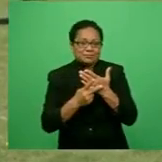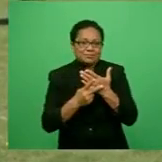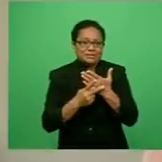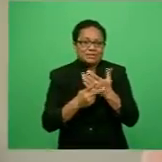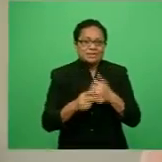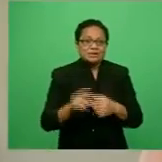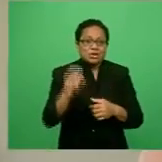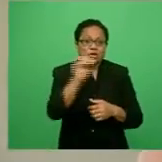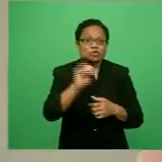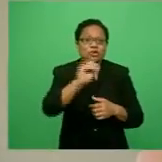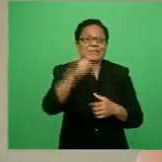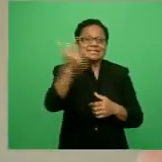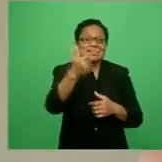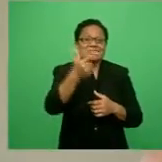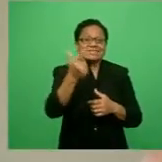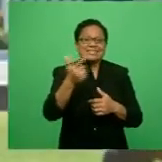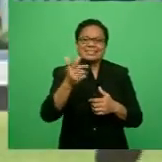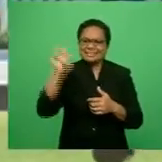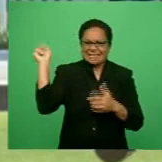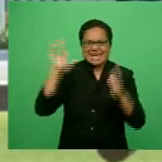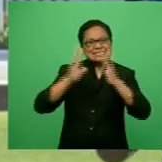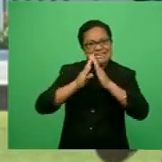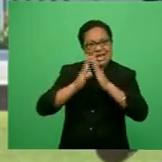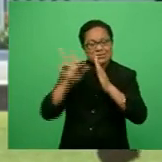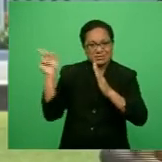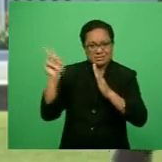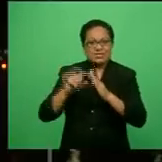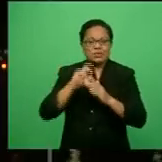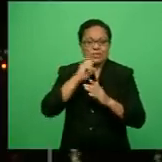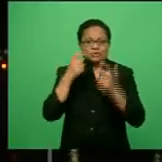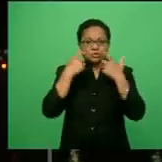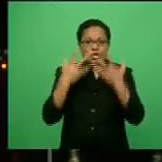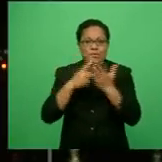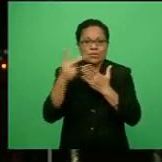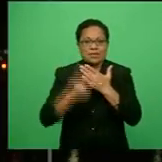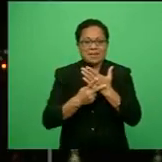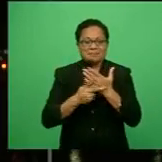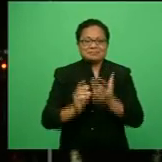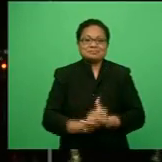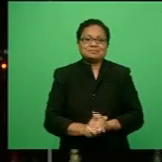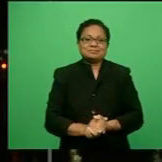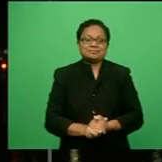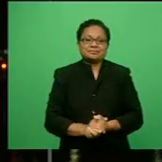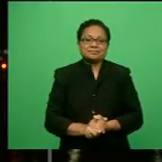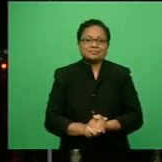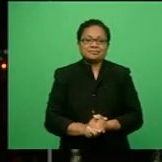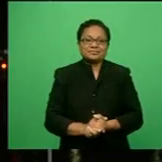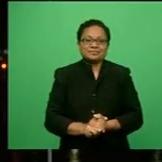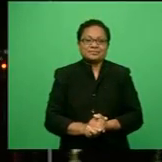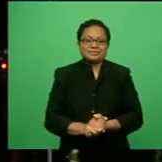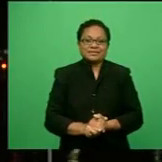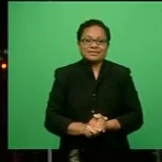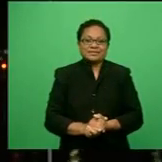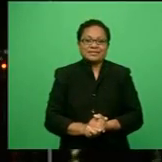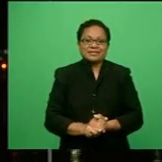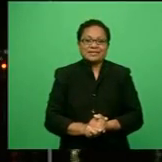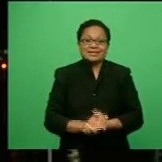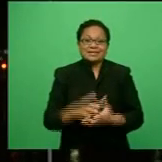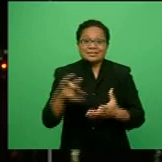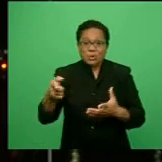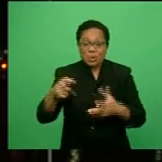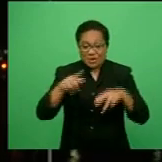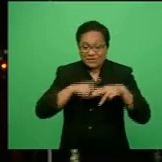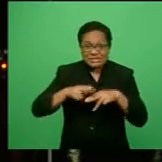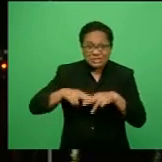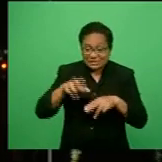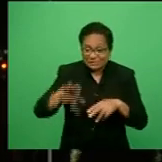SUVA Civic Center. Venina Rakotonga, FBC News. The atmosphere in most corners of the country lit